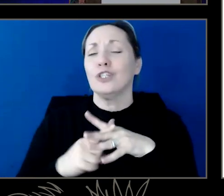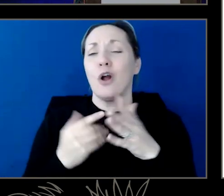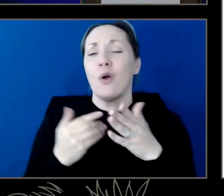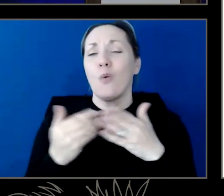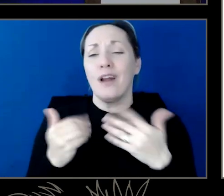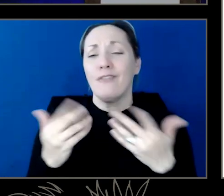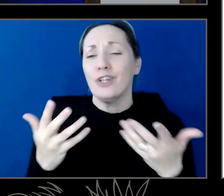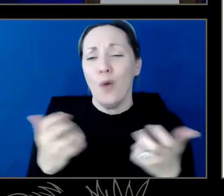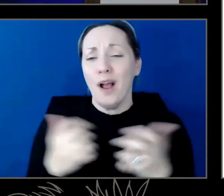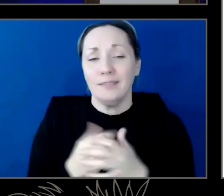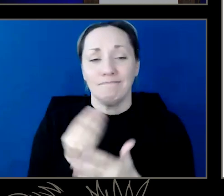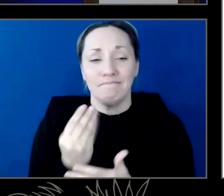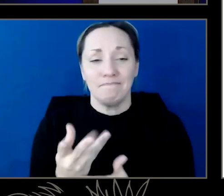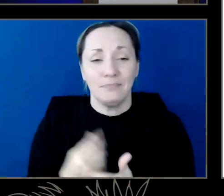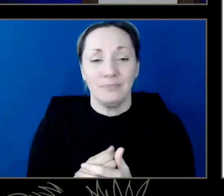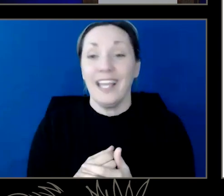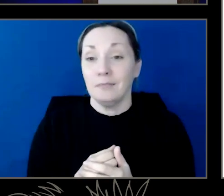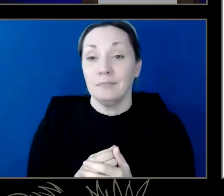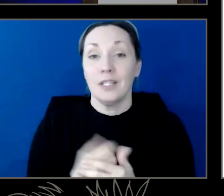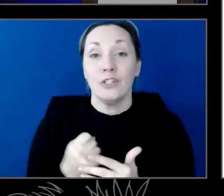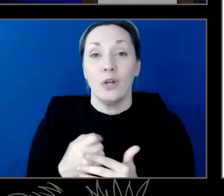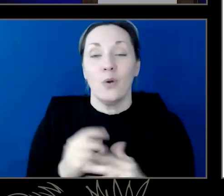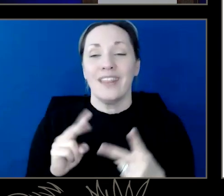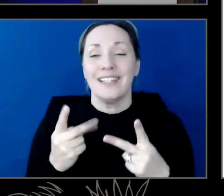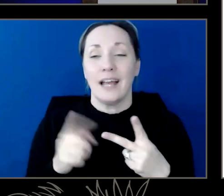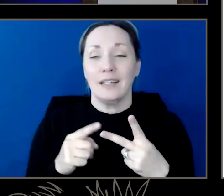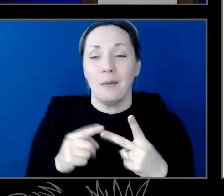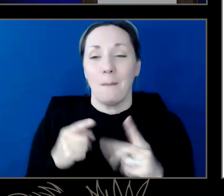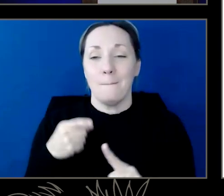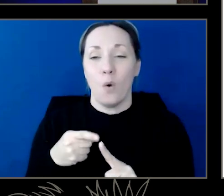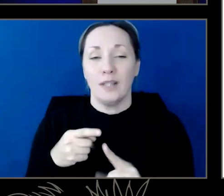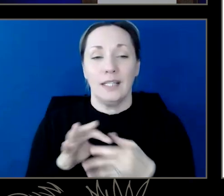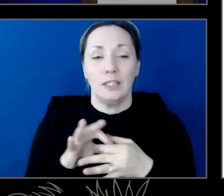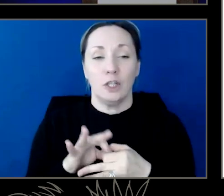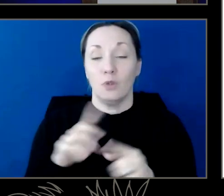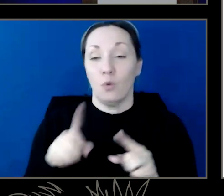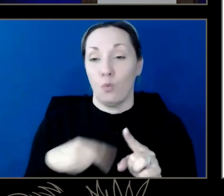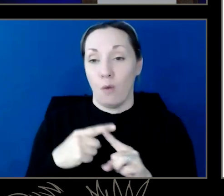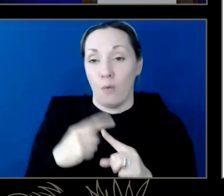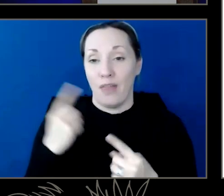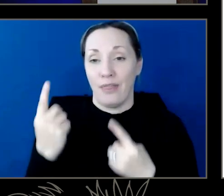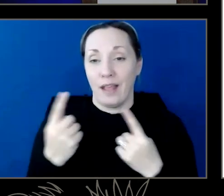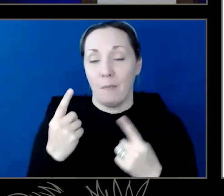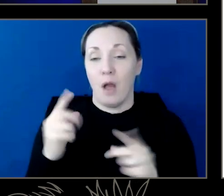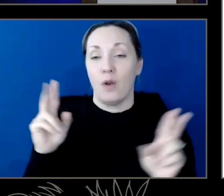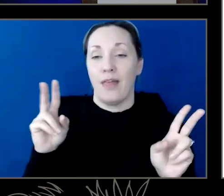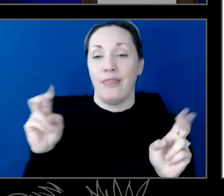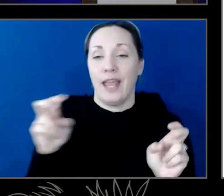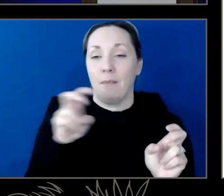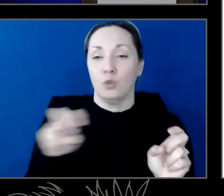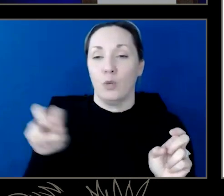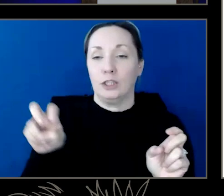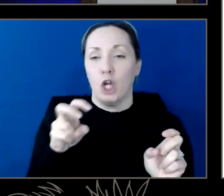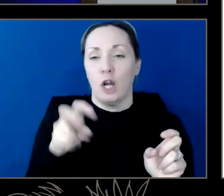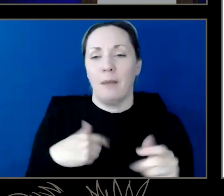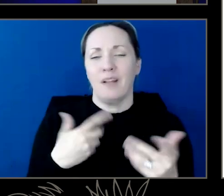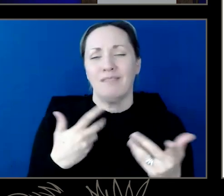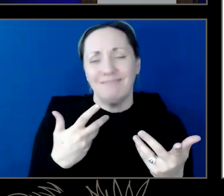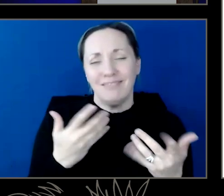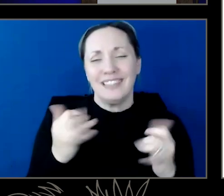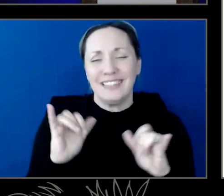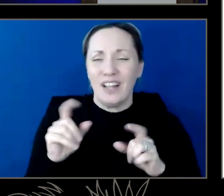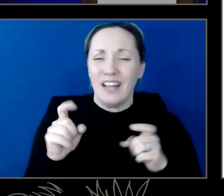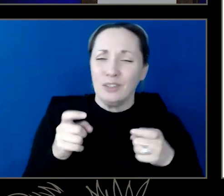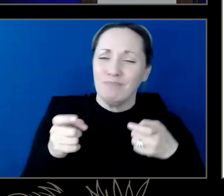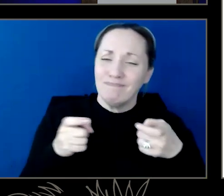like. Yeah, so the second point is that in terms of when we think about a theme switcher, right, you might think that, oh, but I still need to handle